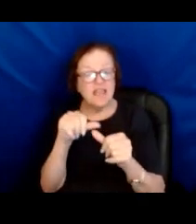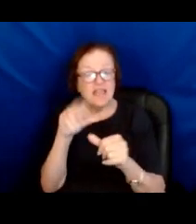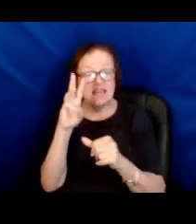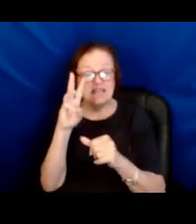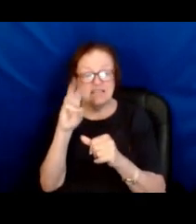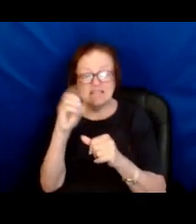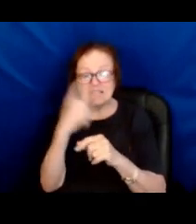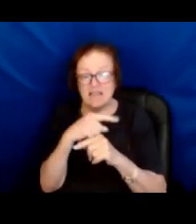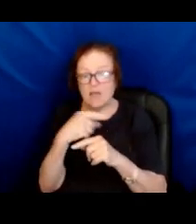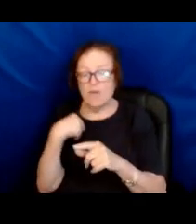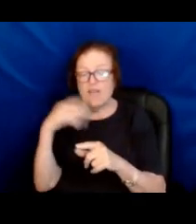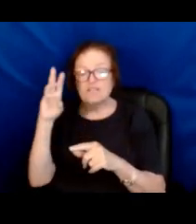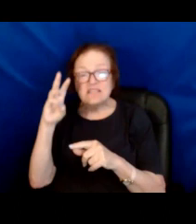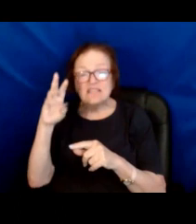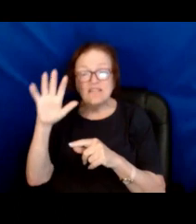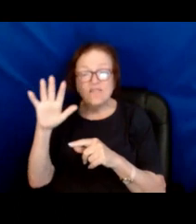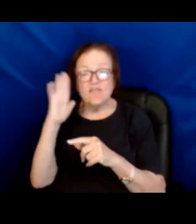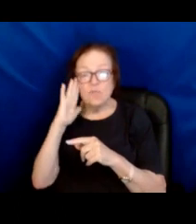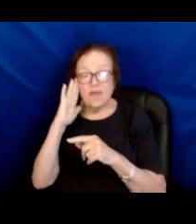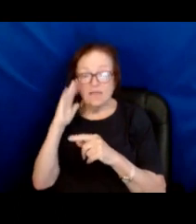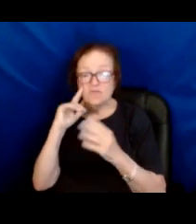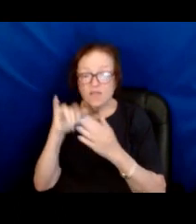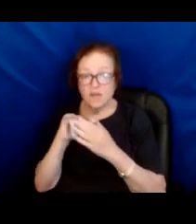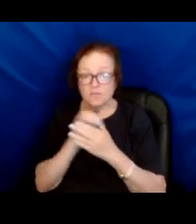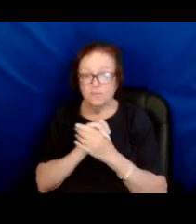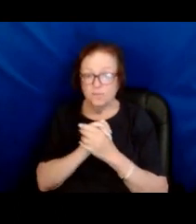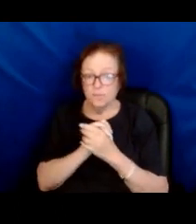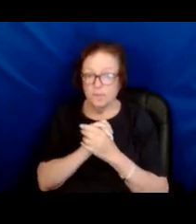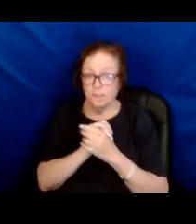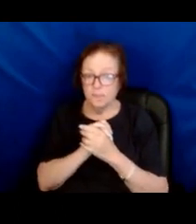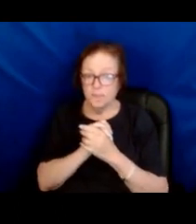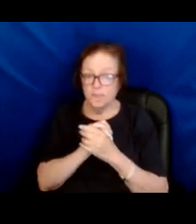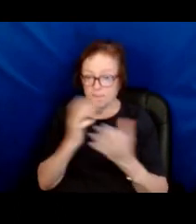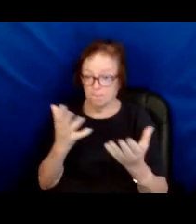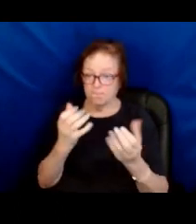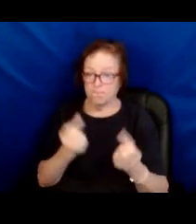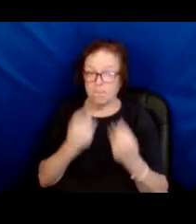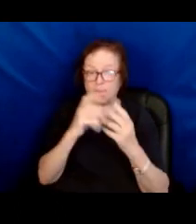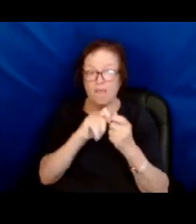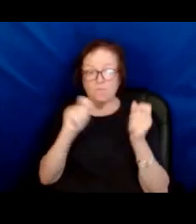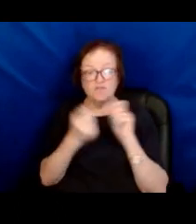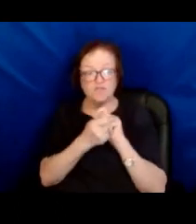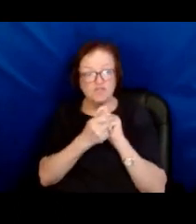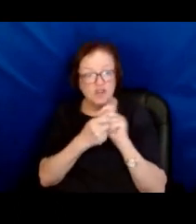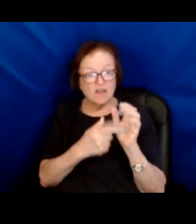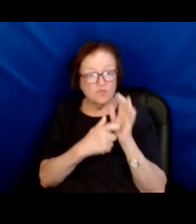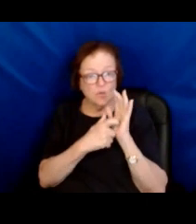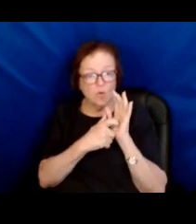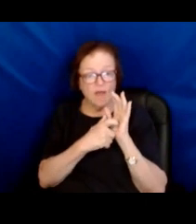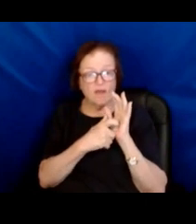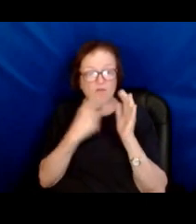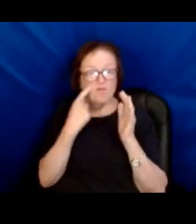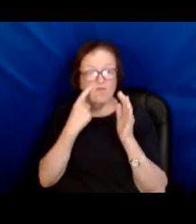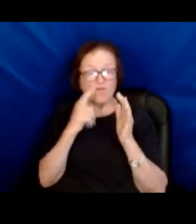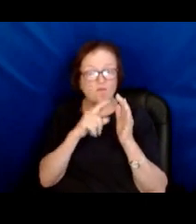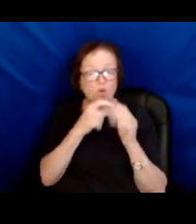65 beds available for competency restoration. We can ask, how much of a change would be required in each of these